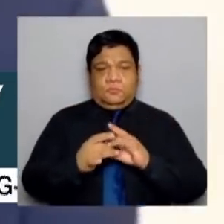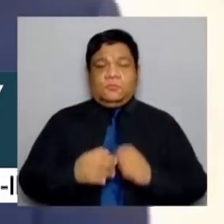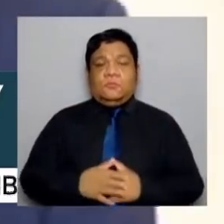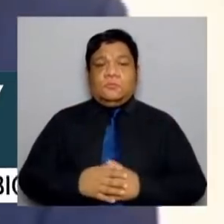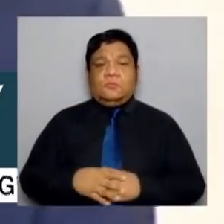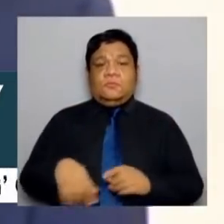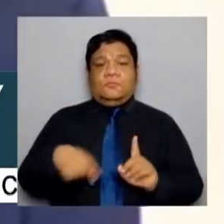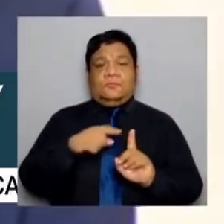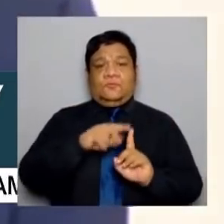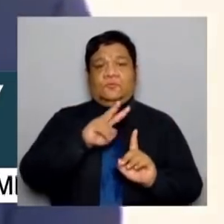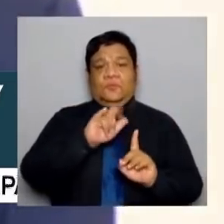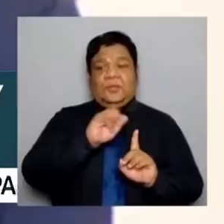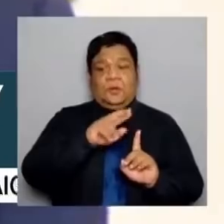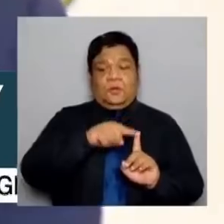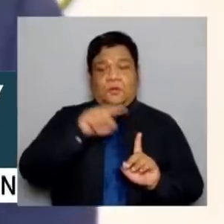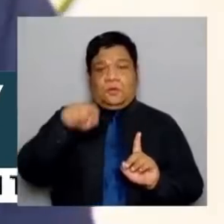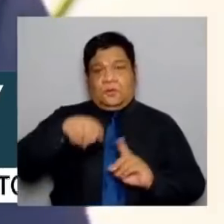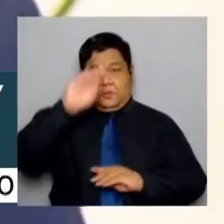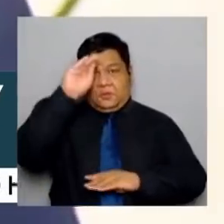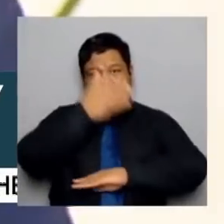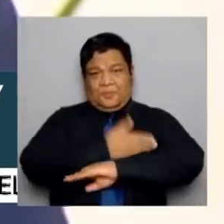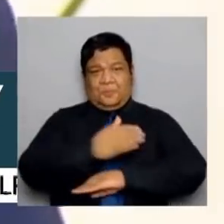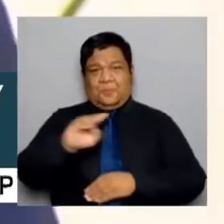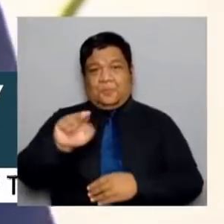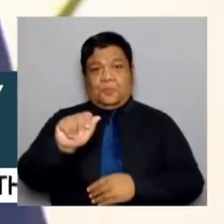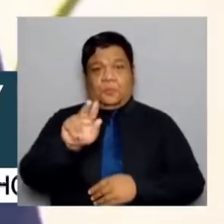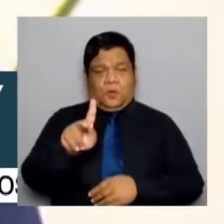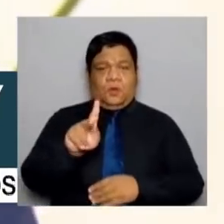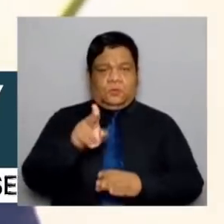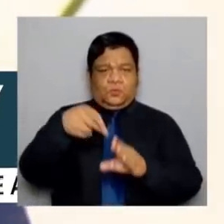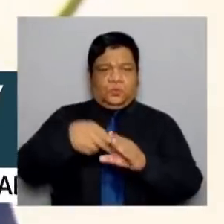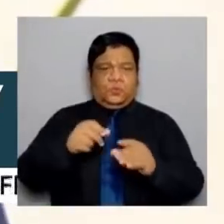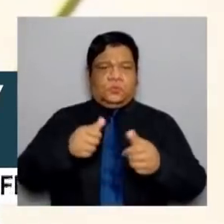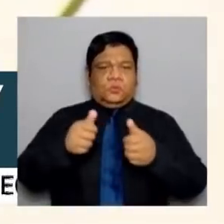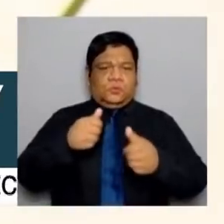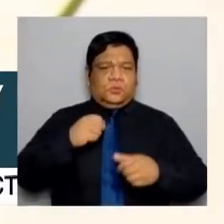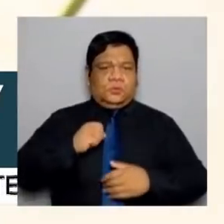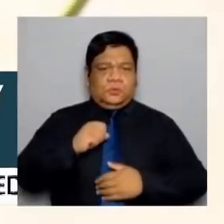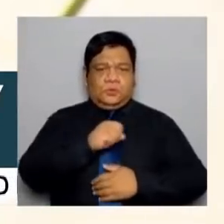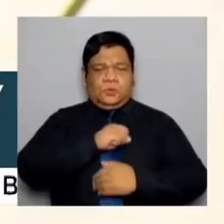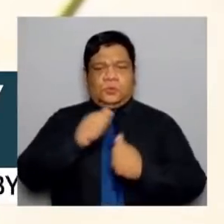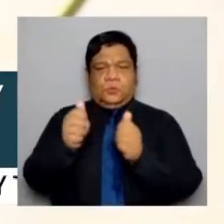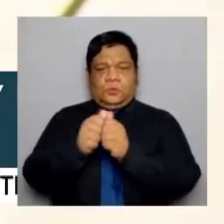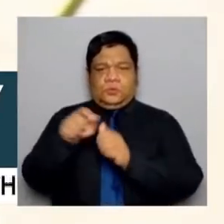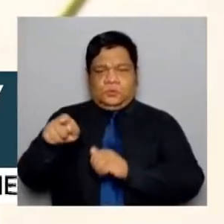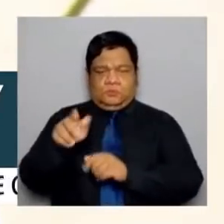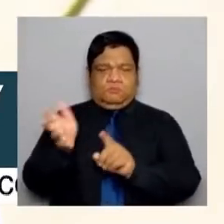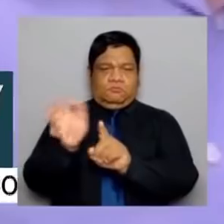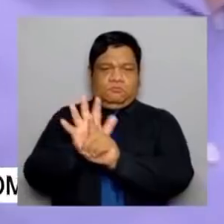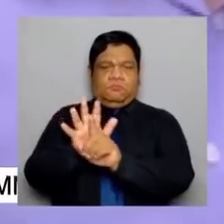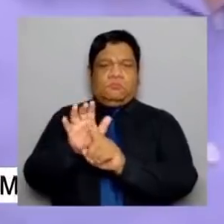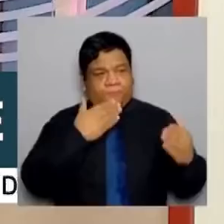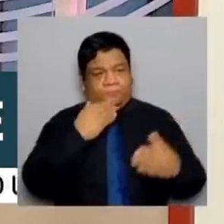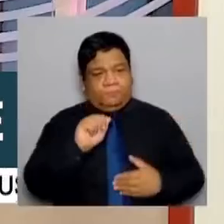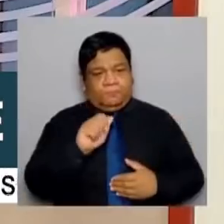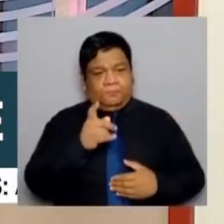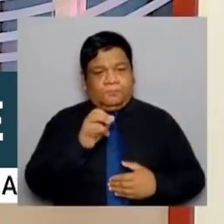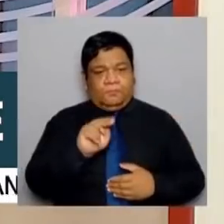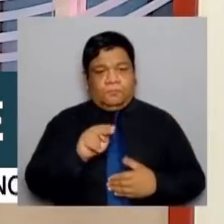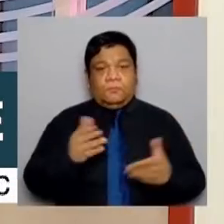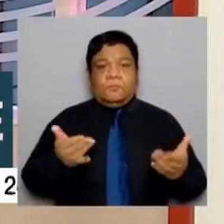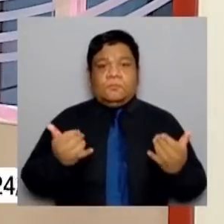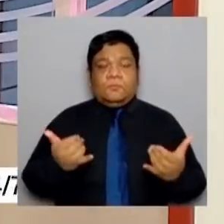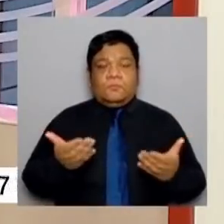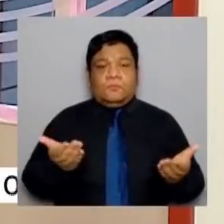former Public Works Secretary Mark Villar, is running for senator under the uni team of Marcos and Duterte. Some